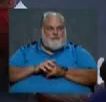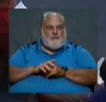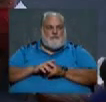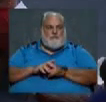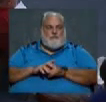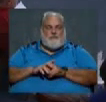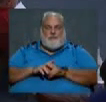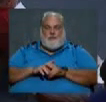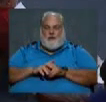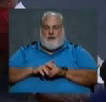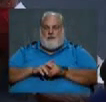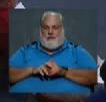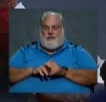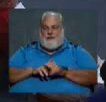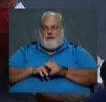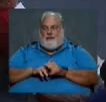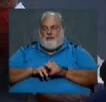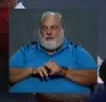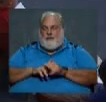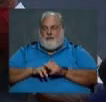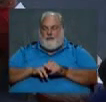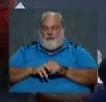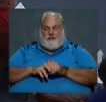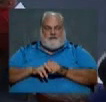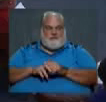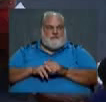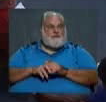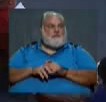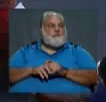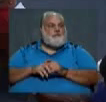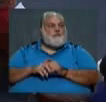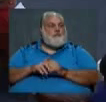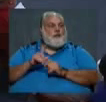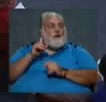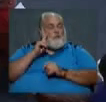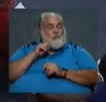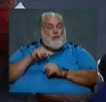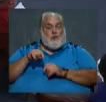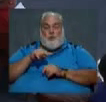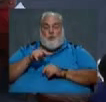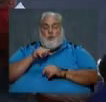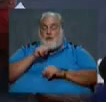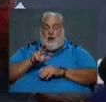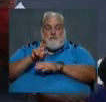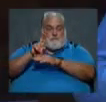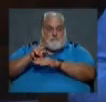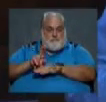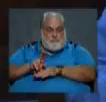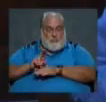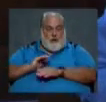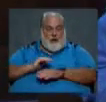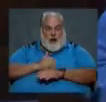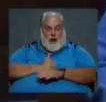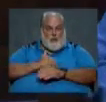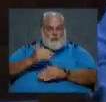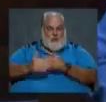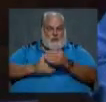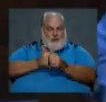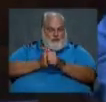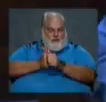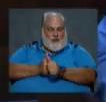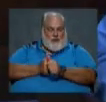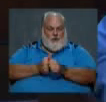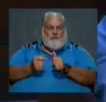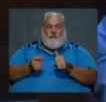Okay, minutes have been approved. For those who are not used to this process, we start with the